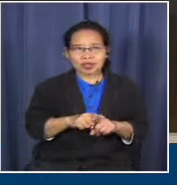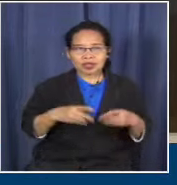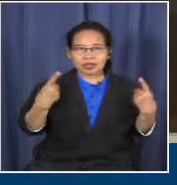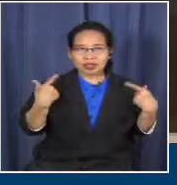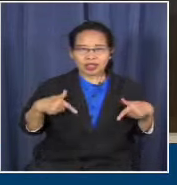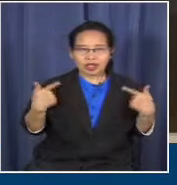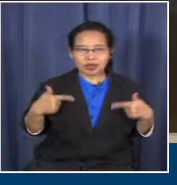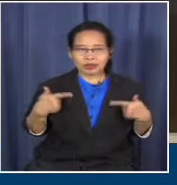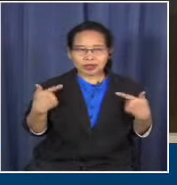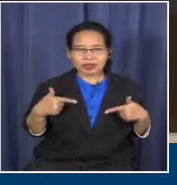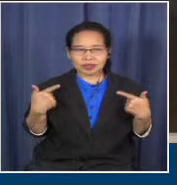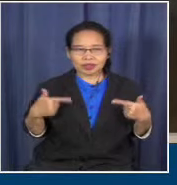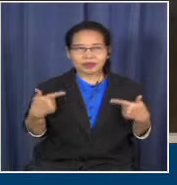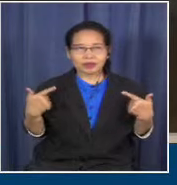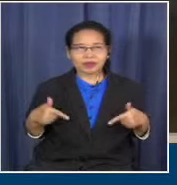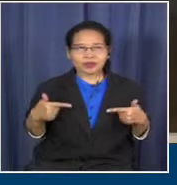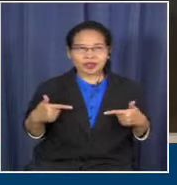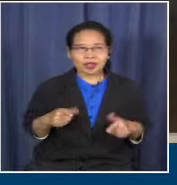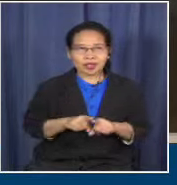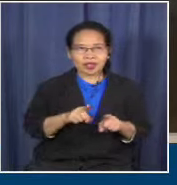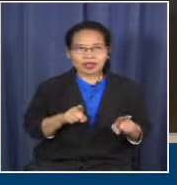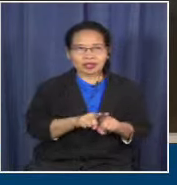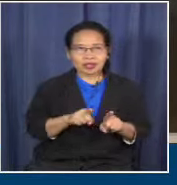a garment.